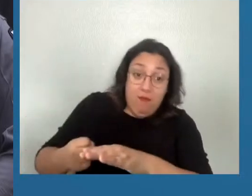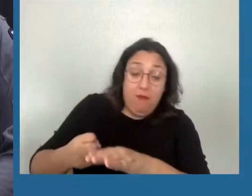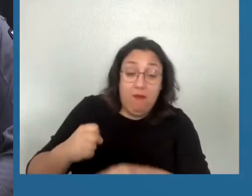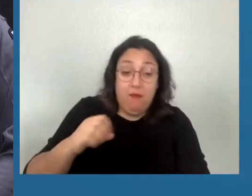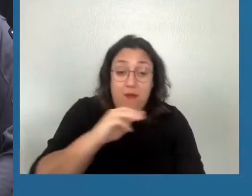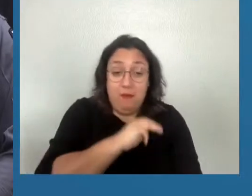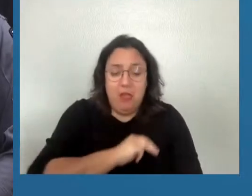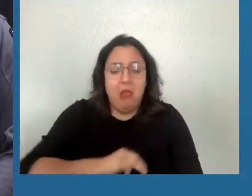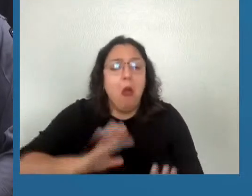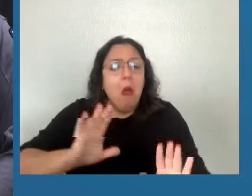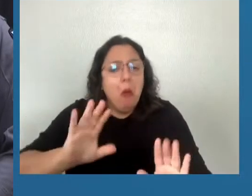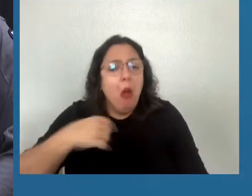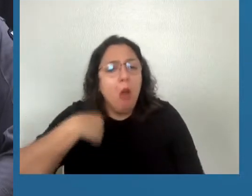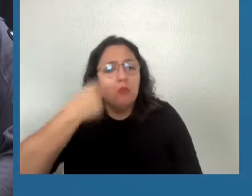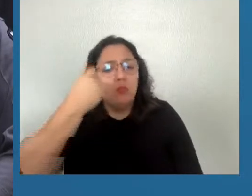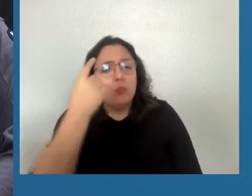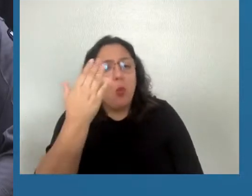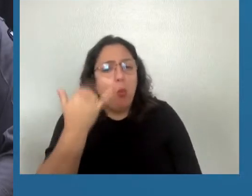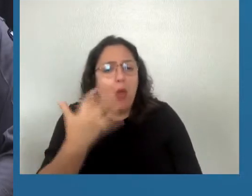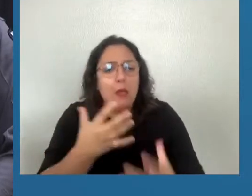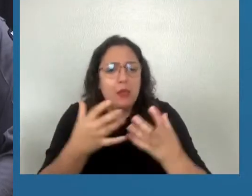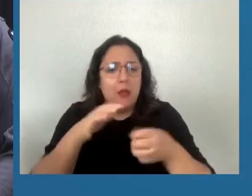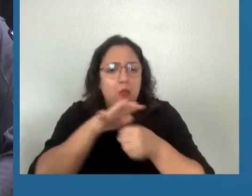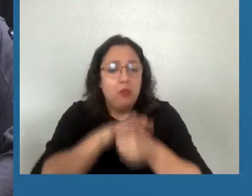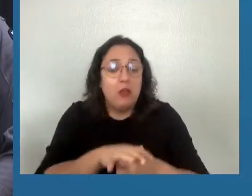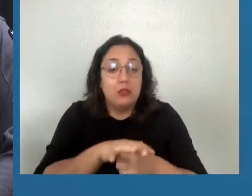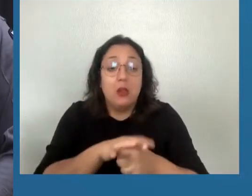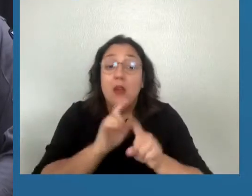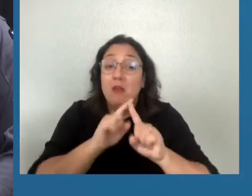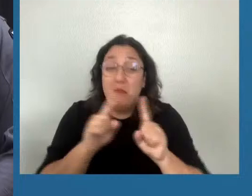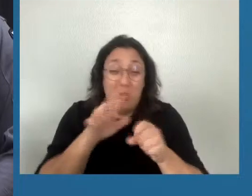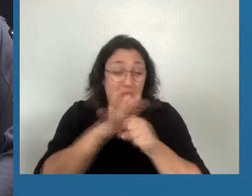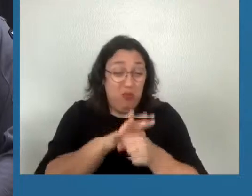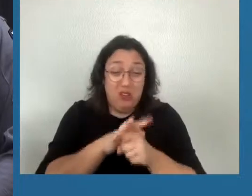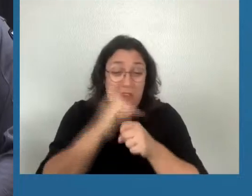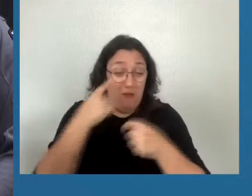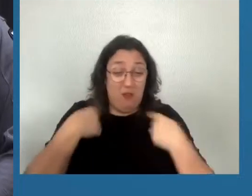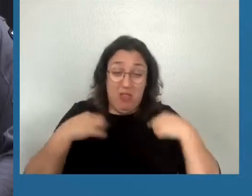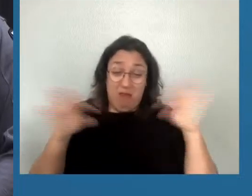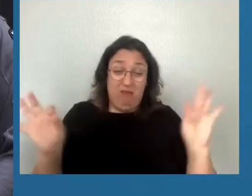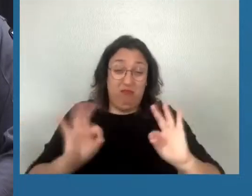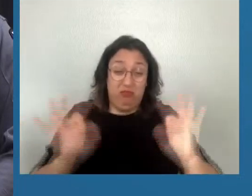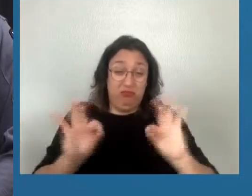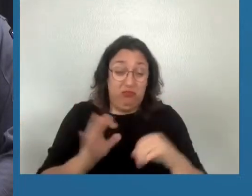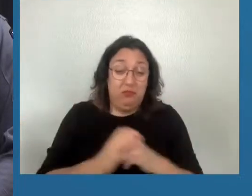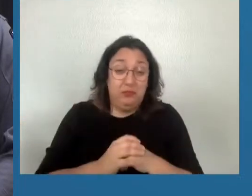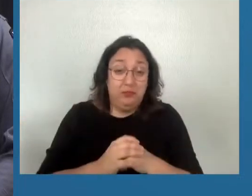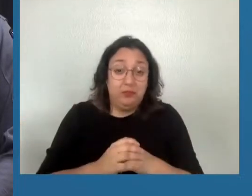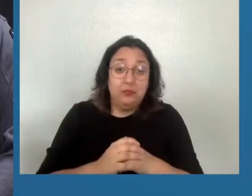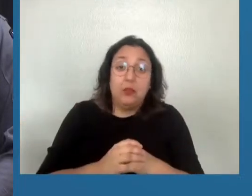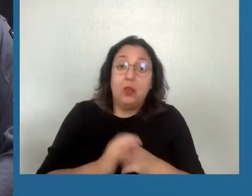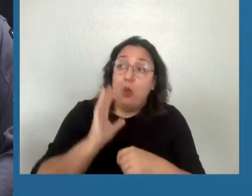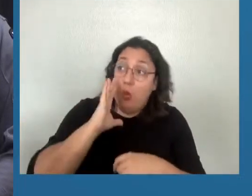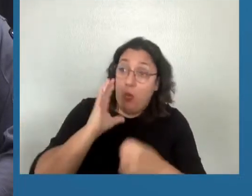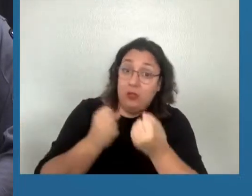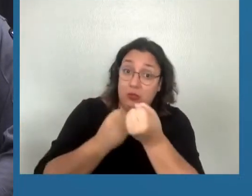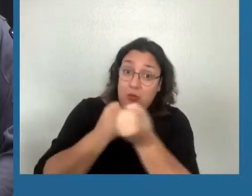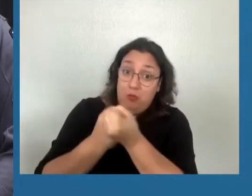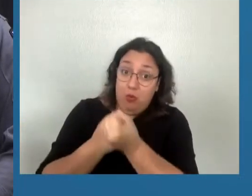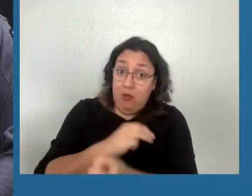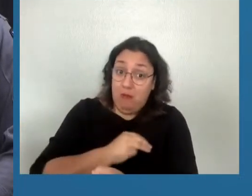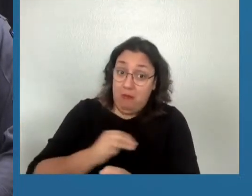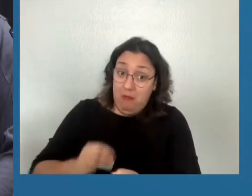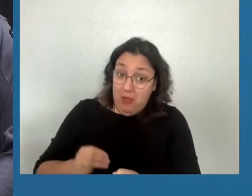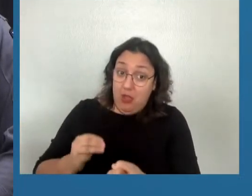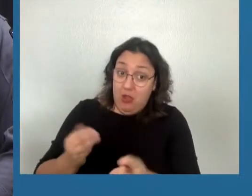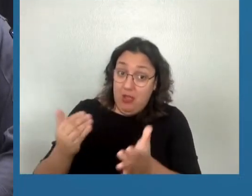such pressure, but pressure means nothing to me. Will you endorse him for re-election? I will not be getting